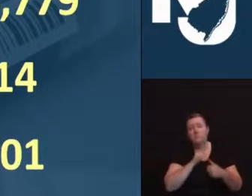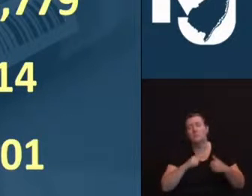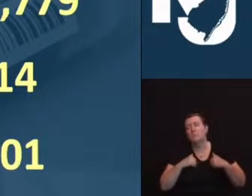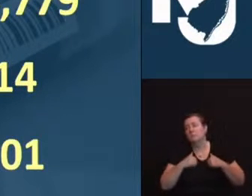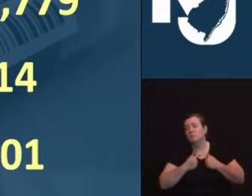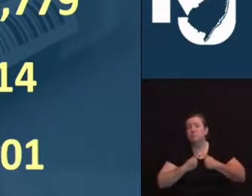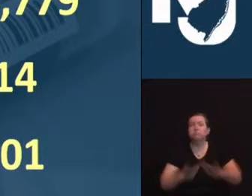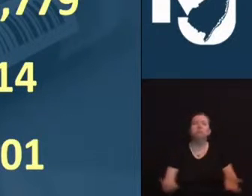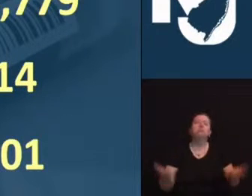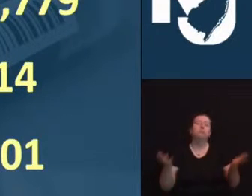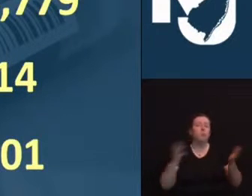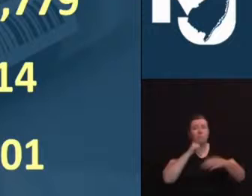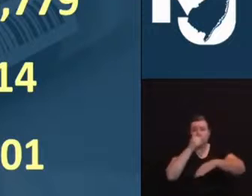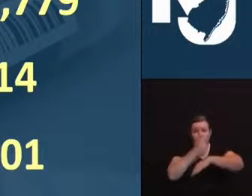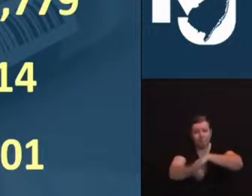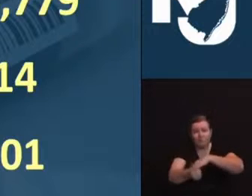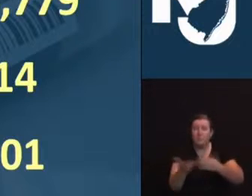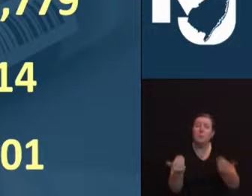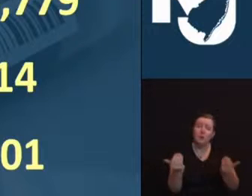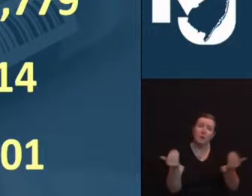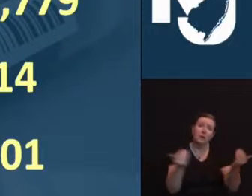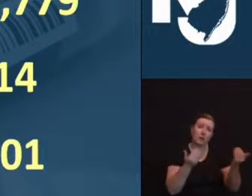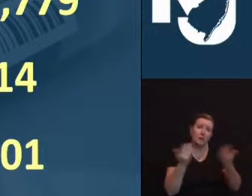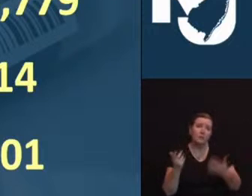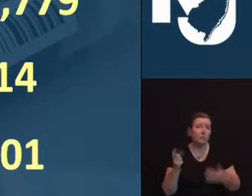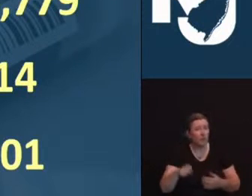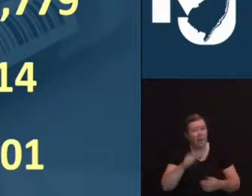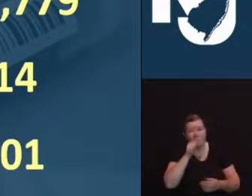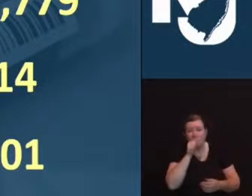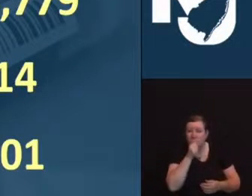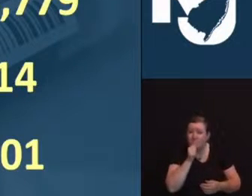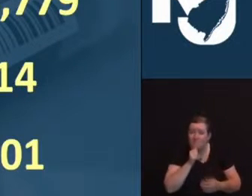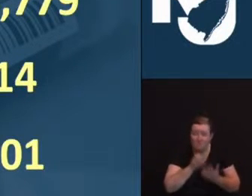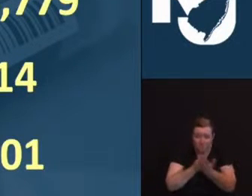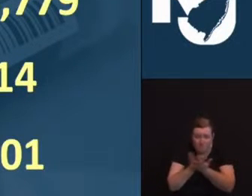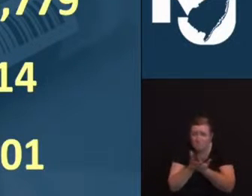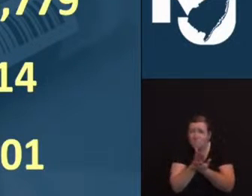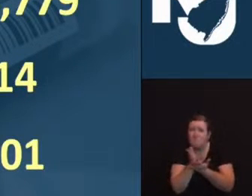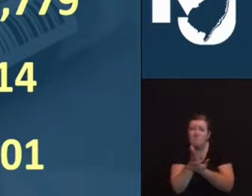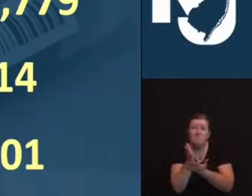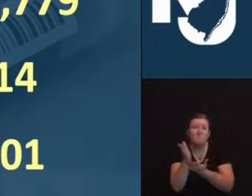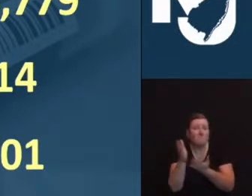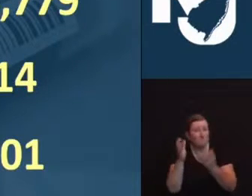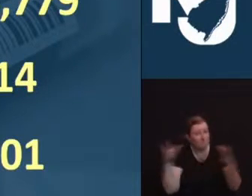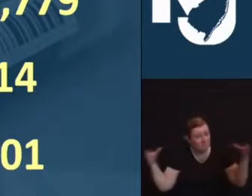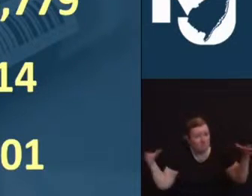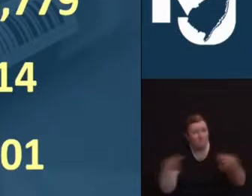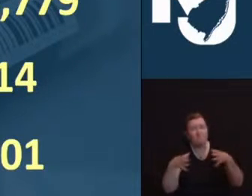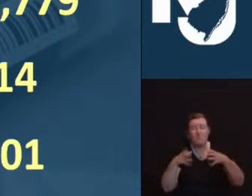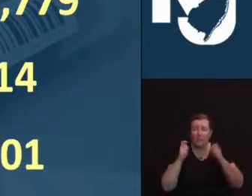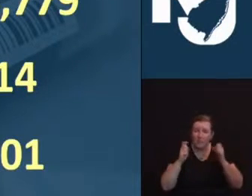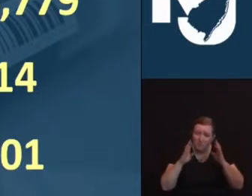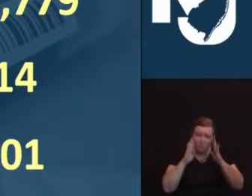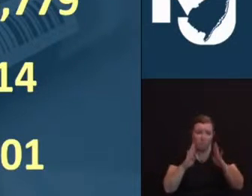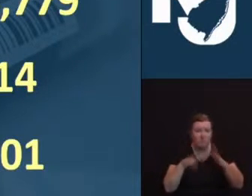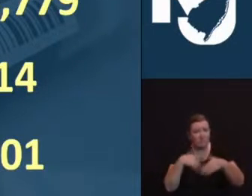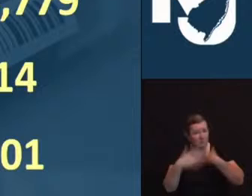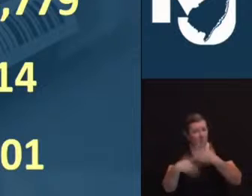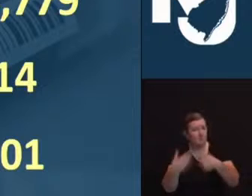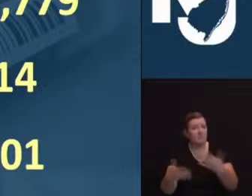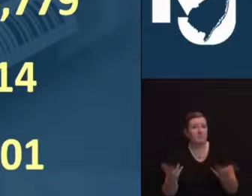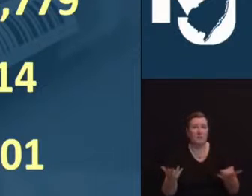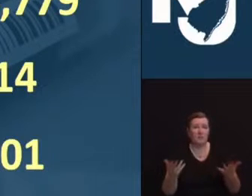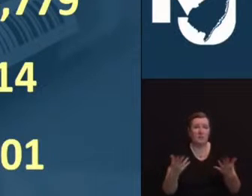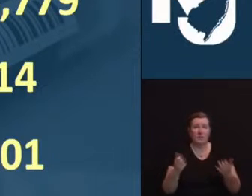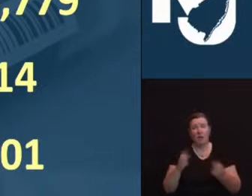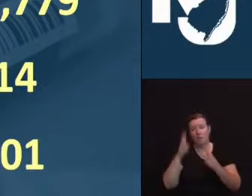I am. Who isn't? But we have got to bear down. We can do this. We must do this. And with that, let's honor 3 more